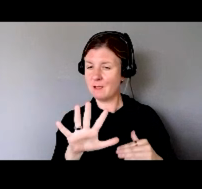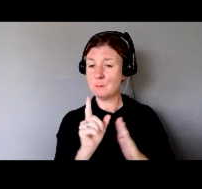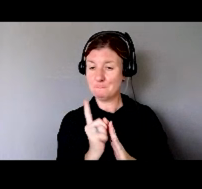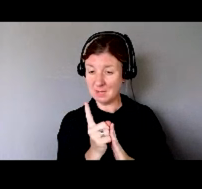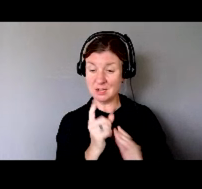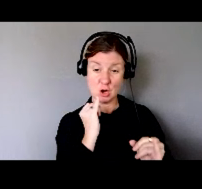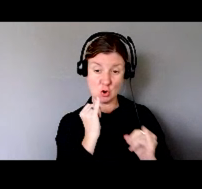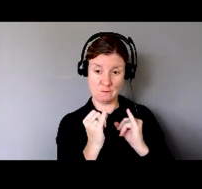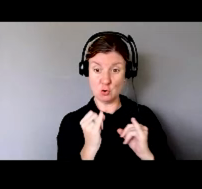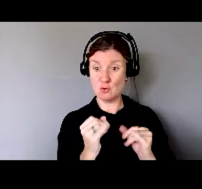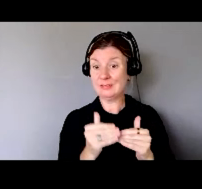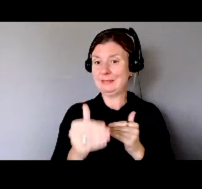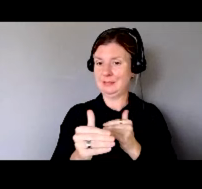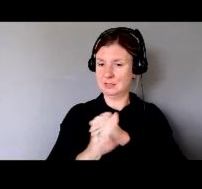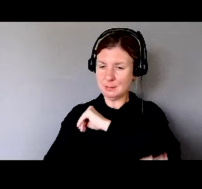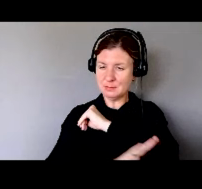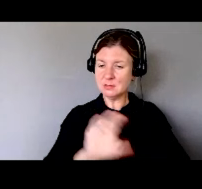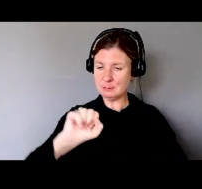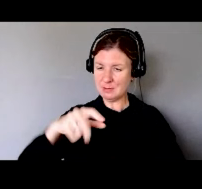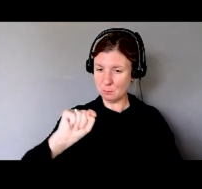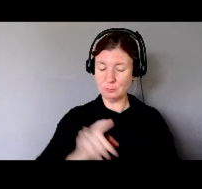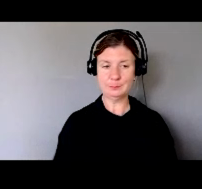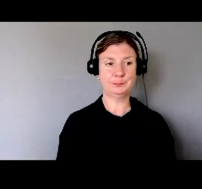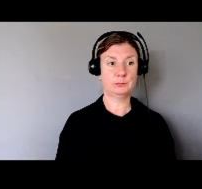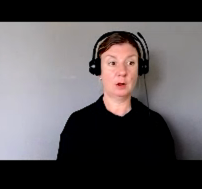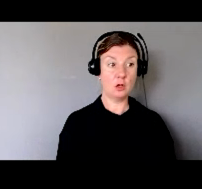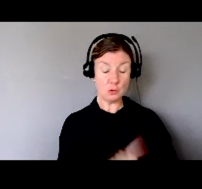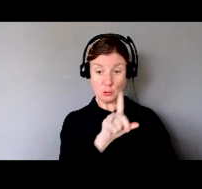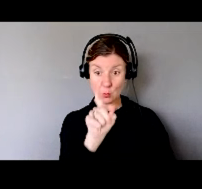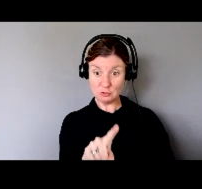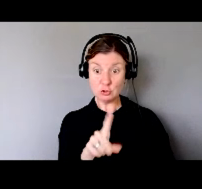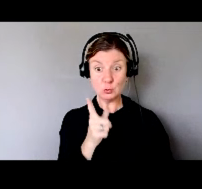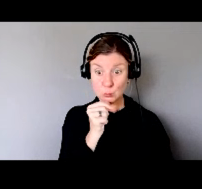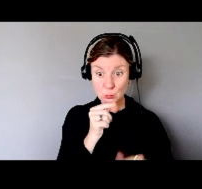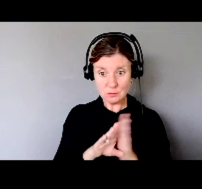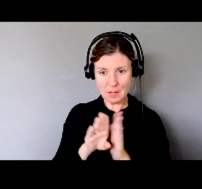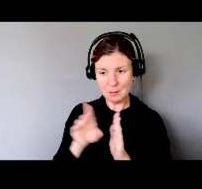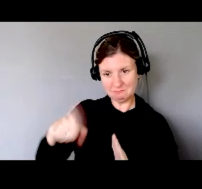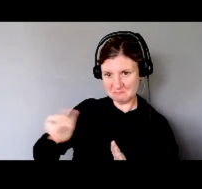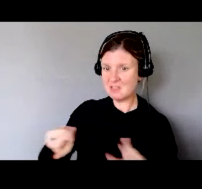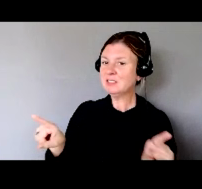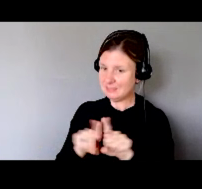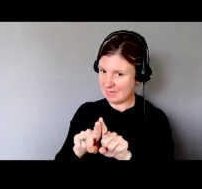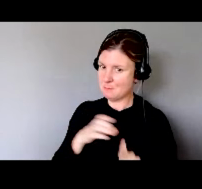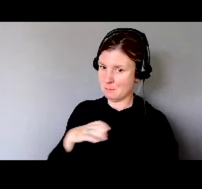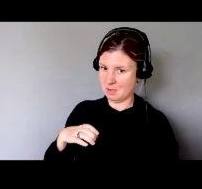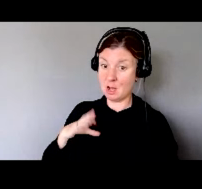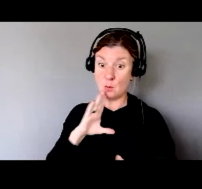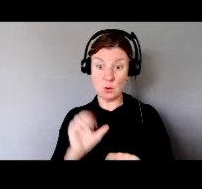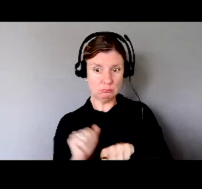Interview questions will be prepared by the same assessment committee and sent to the shortlisted candidates in